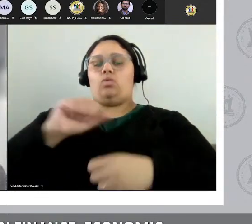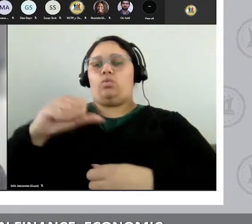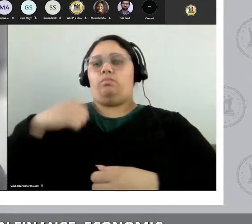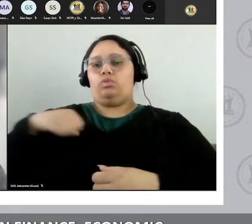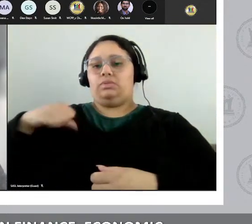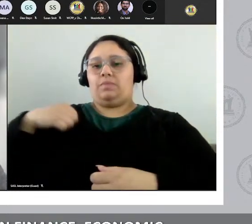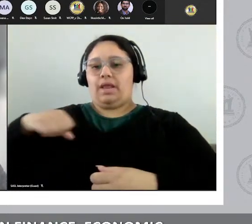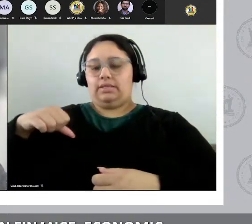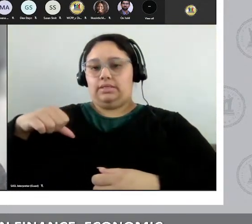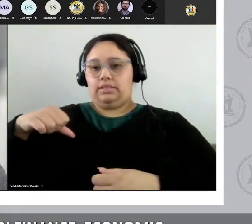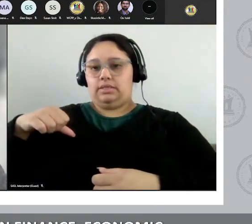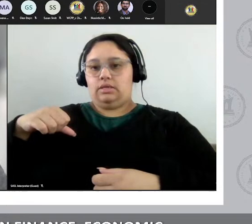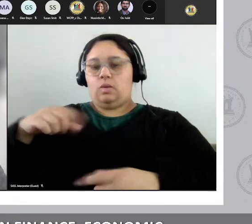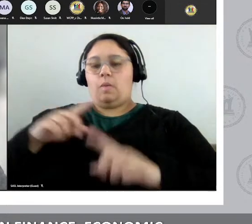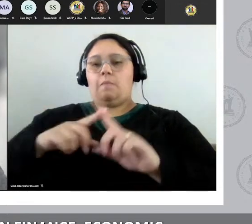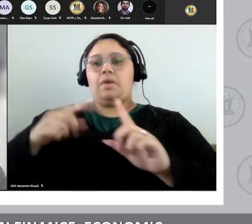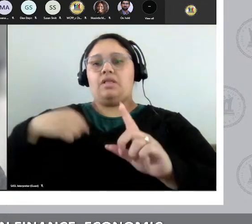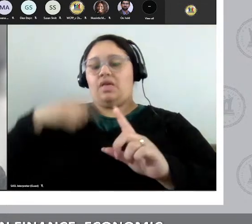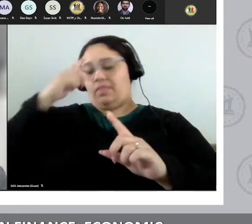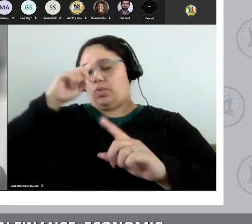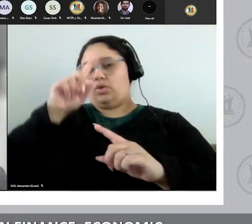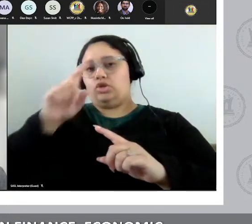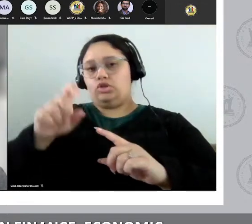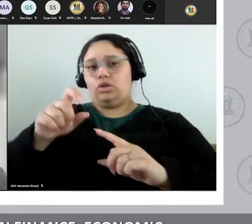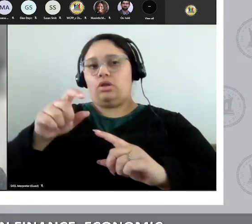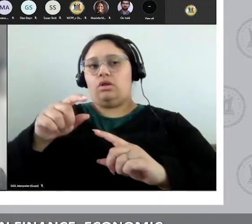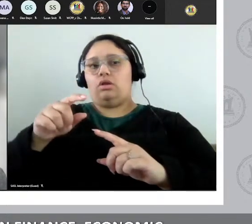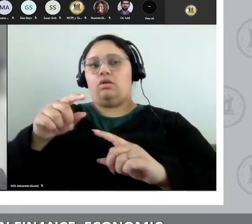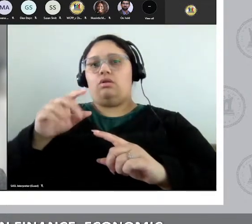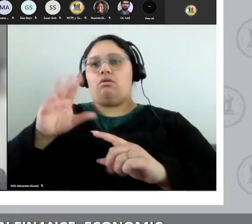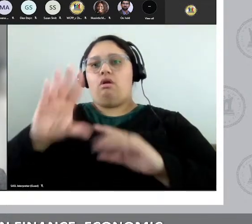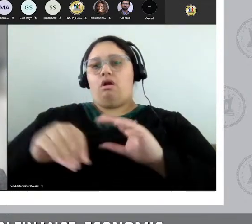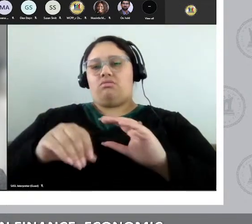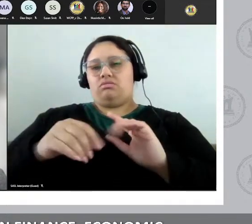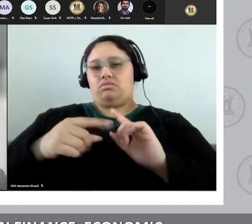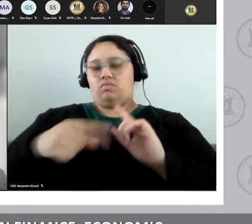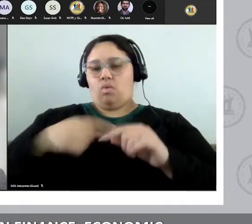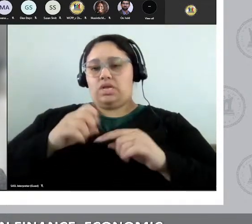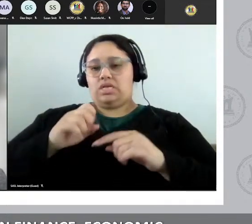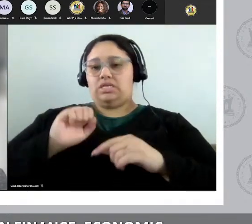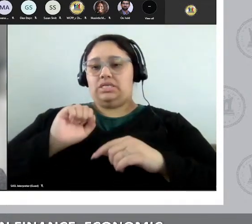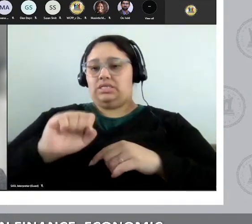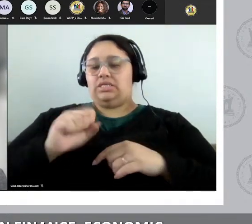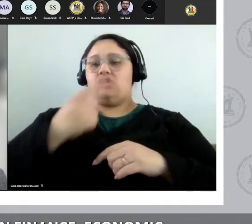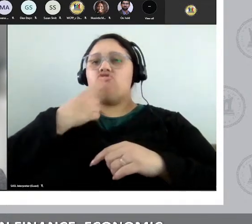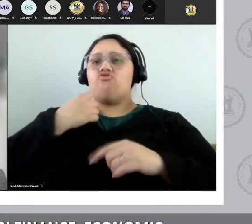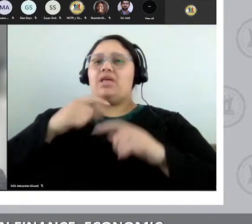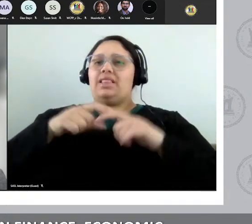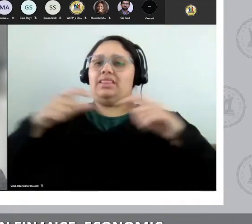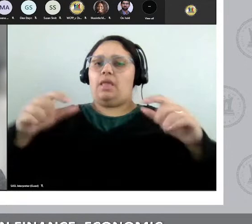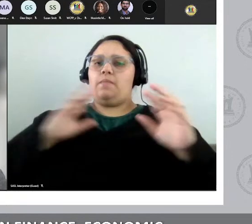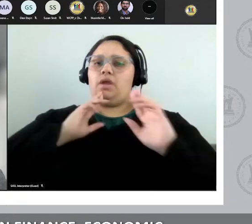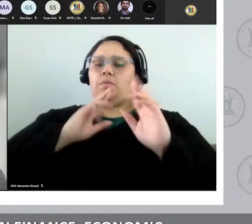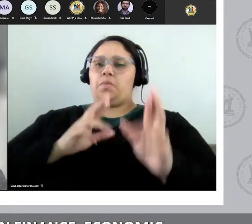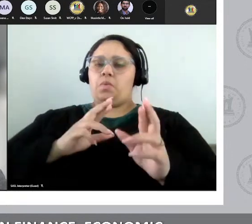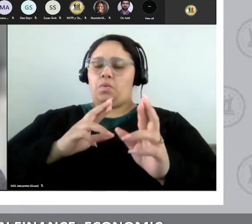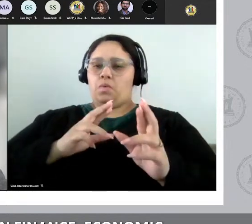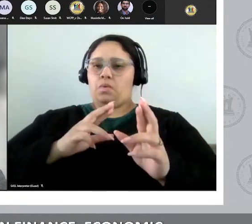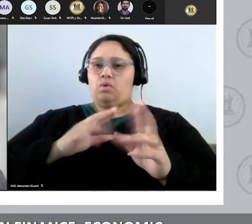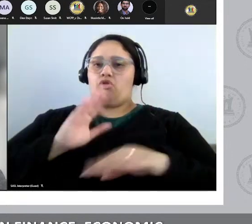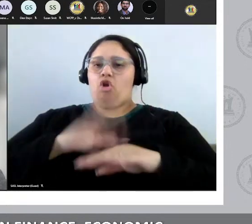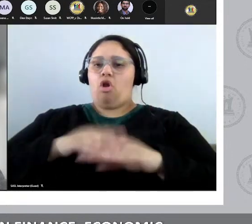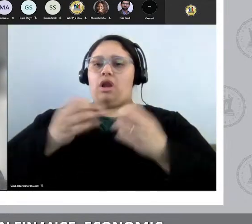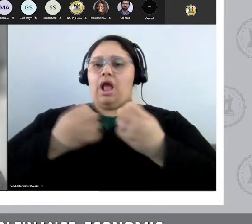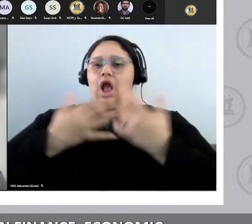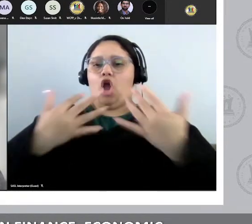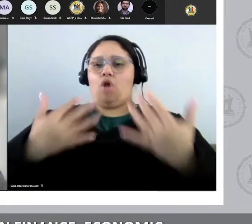municipalities. But I think a question that one has always been asking is that this red tape reporting on the number